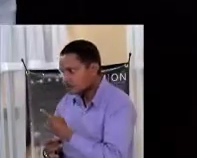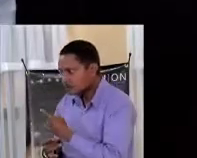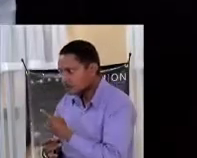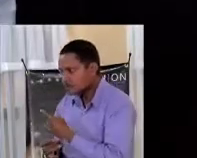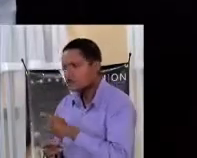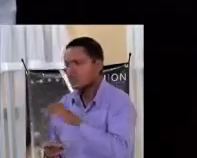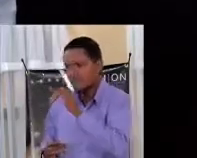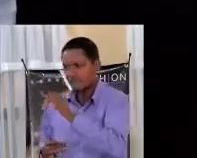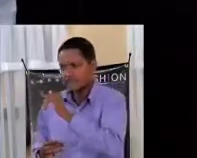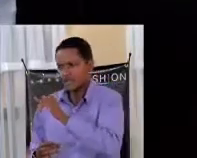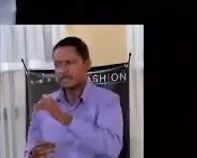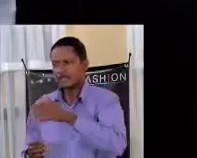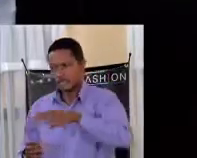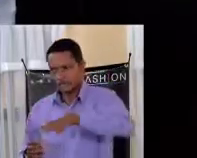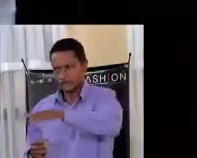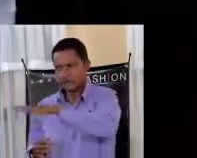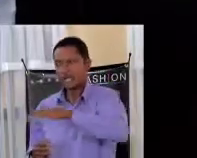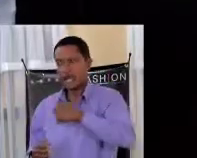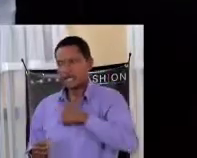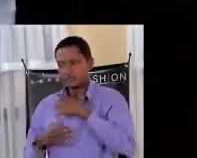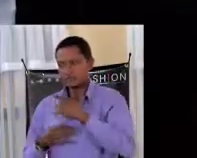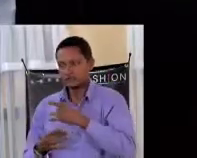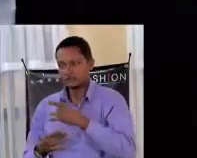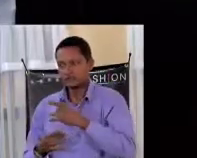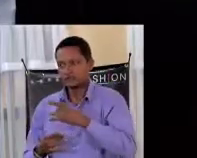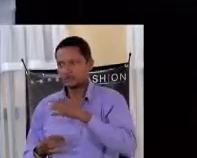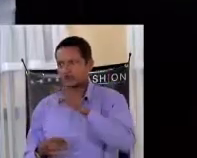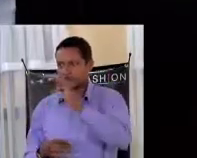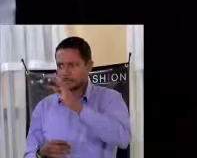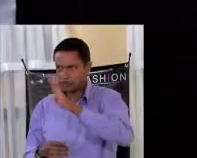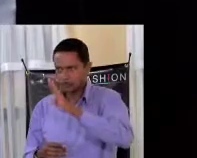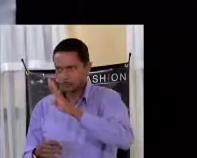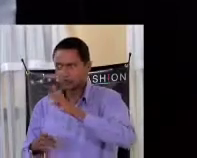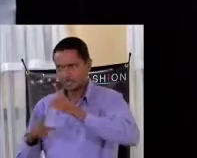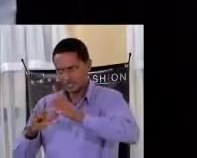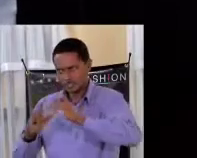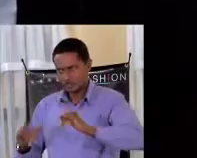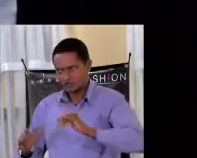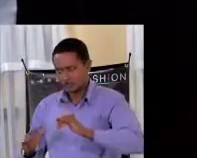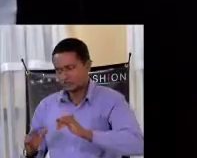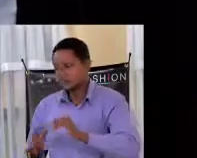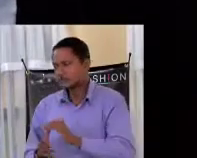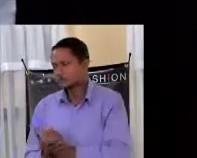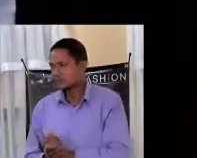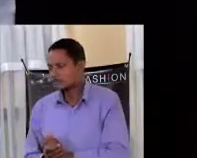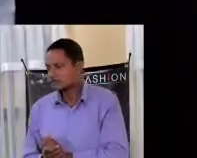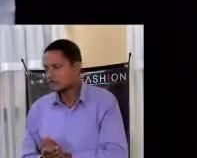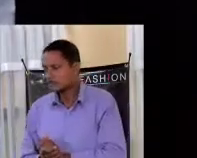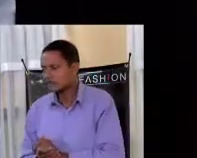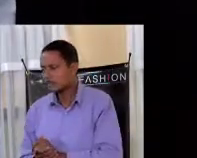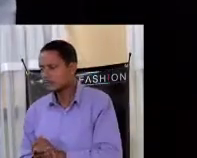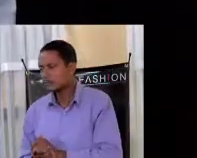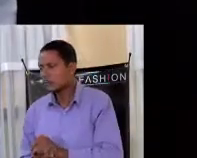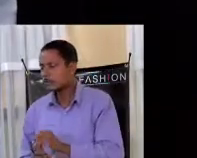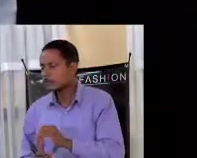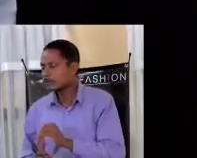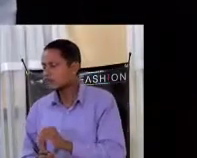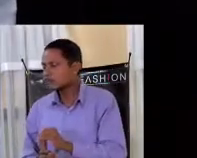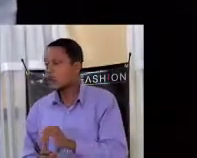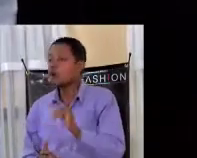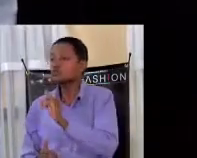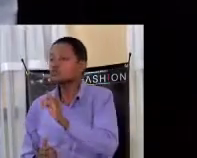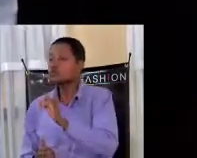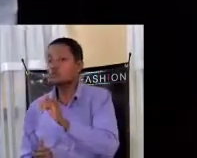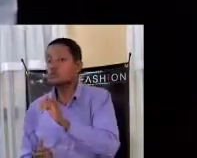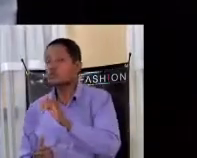an area particularly that I am interested in. And I'm not going to go into too much more, but it's just looking at what the other